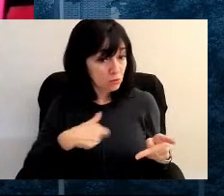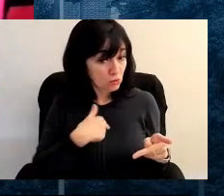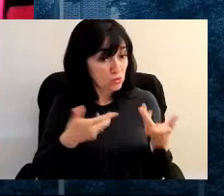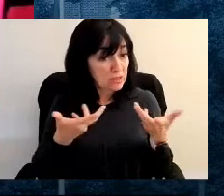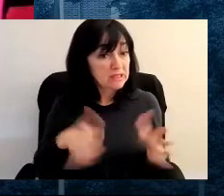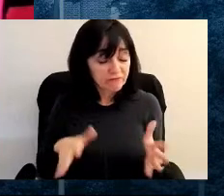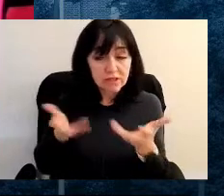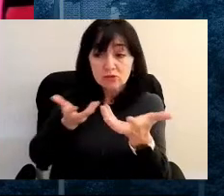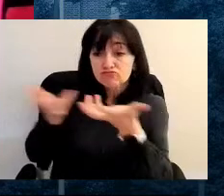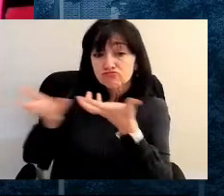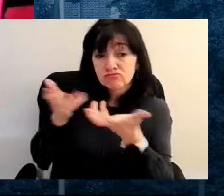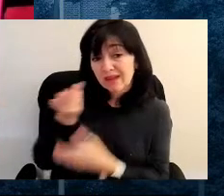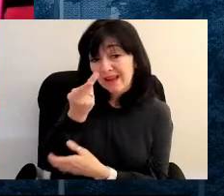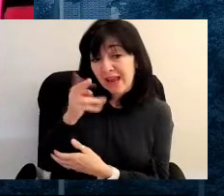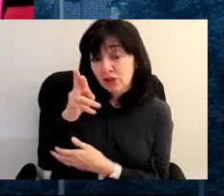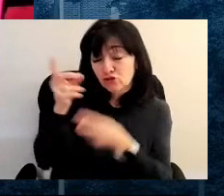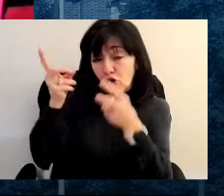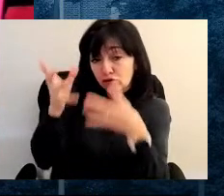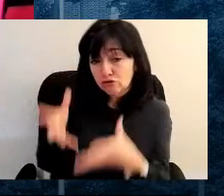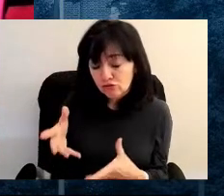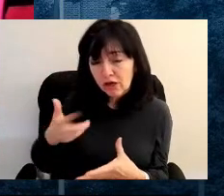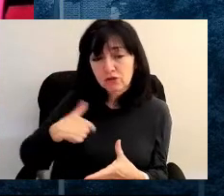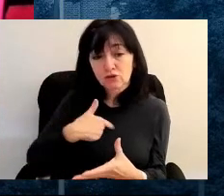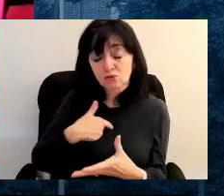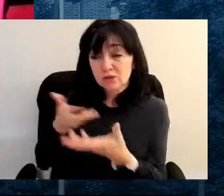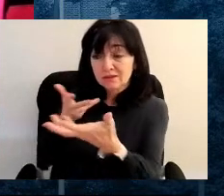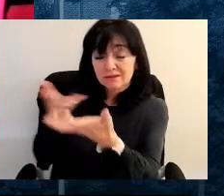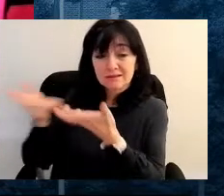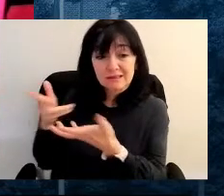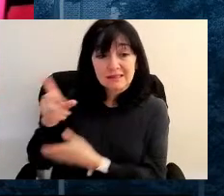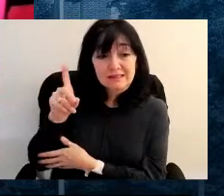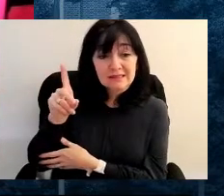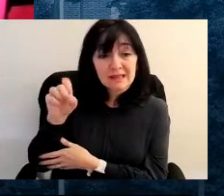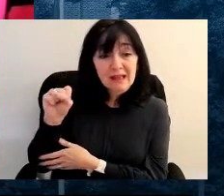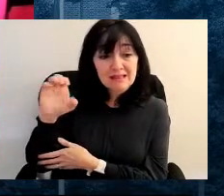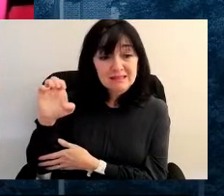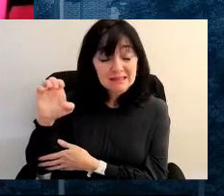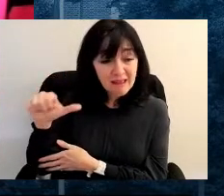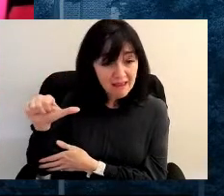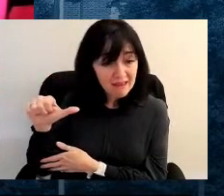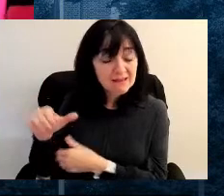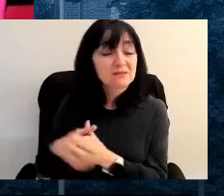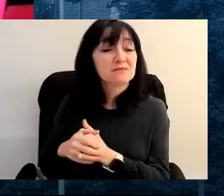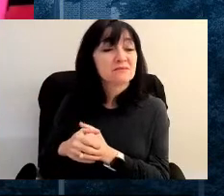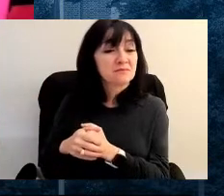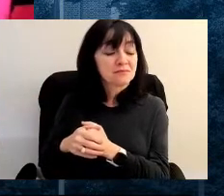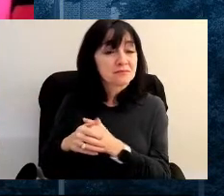is represented here today. We've talked directly with teachers.